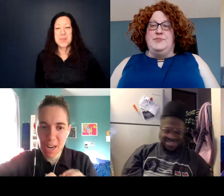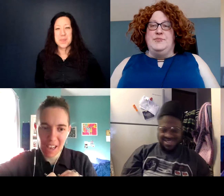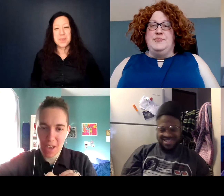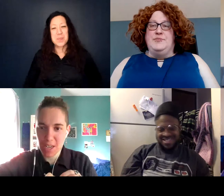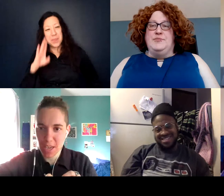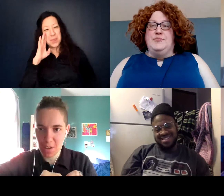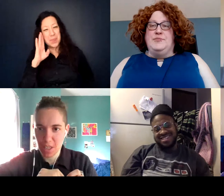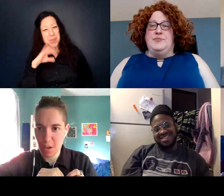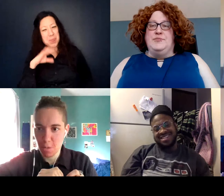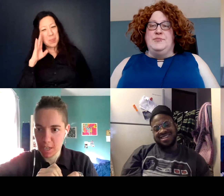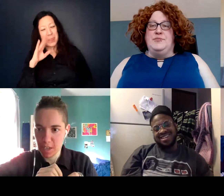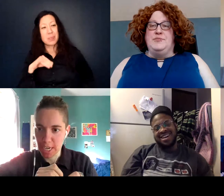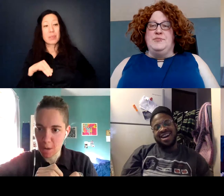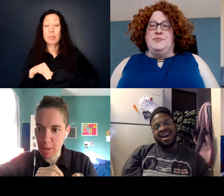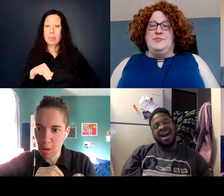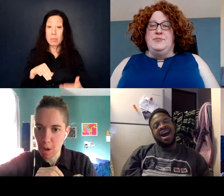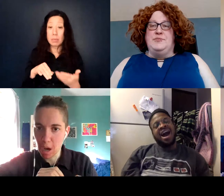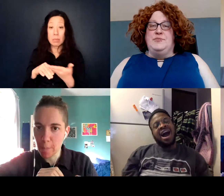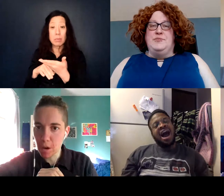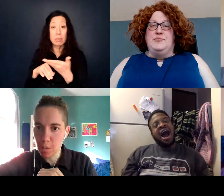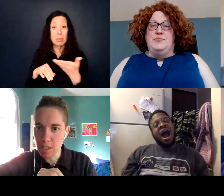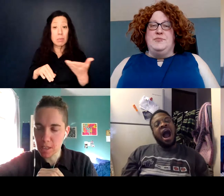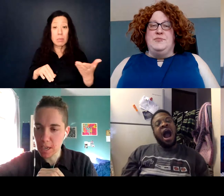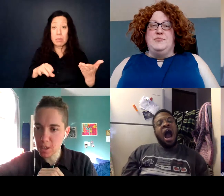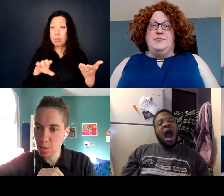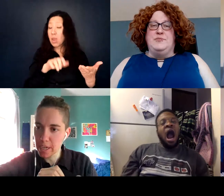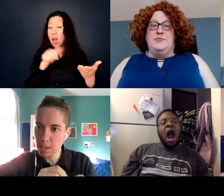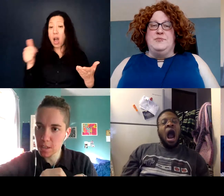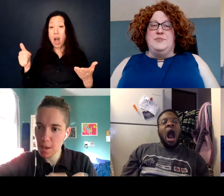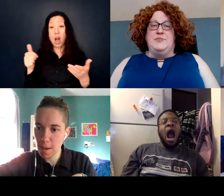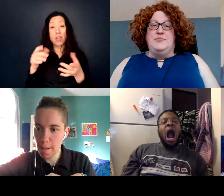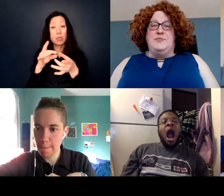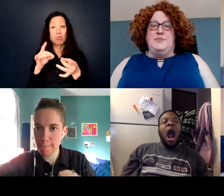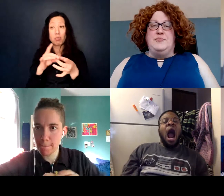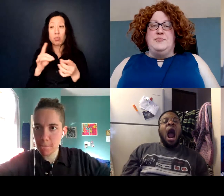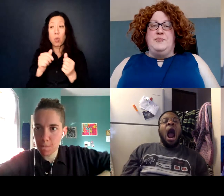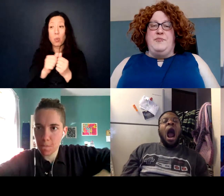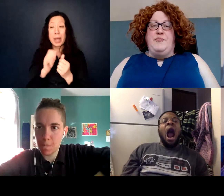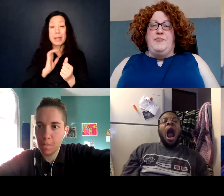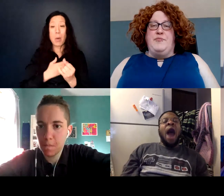Does anyone have anything else they wanted to check in about with these last 3 minutes?